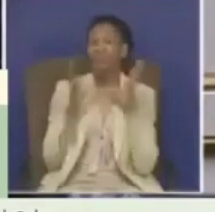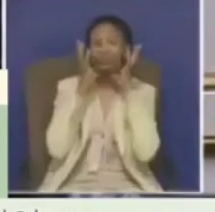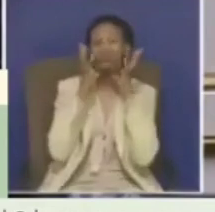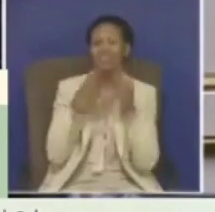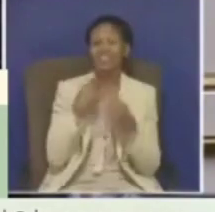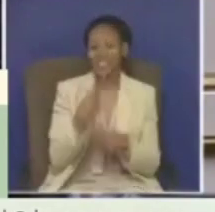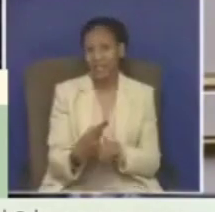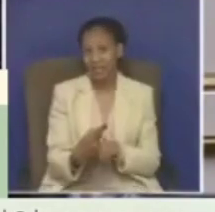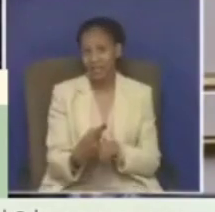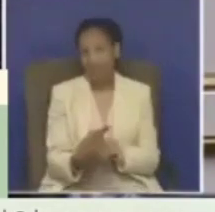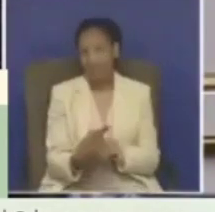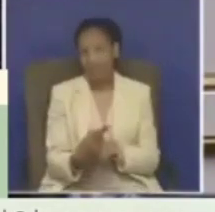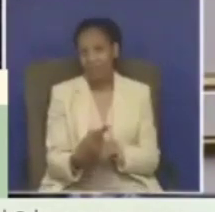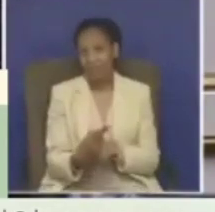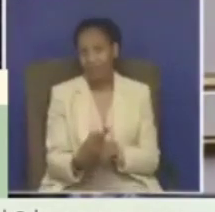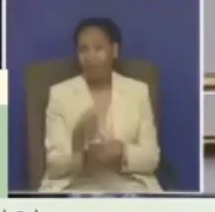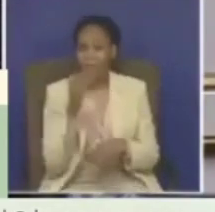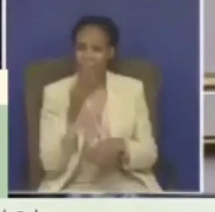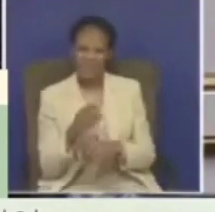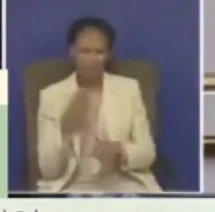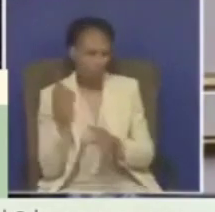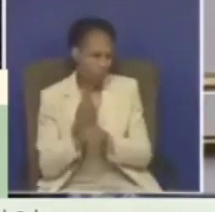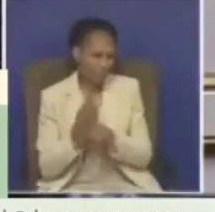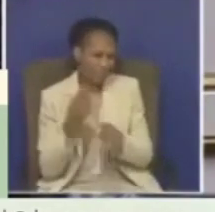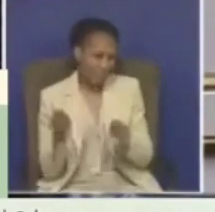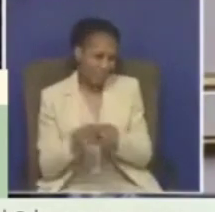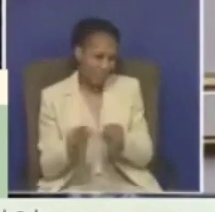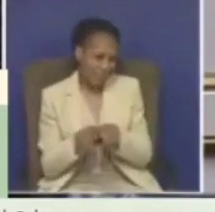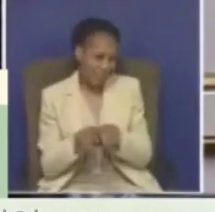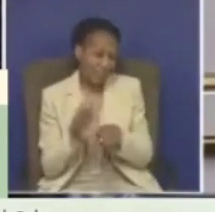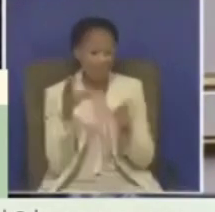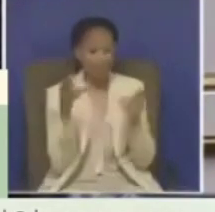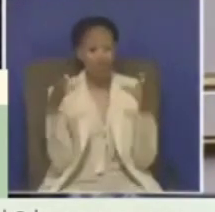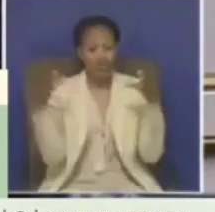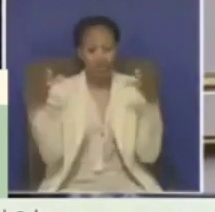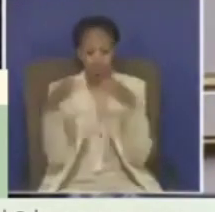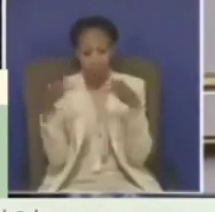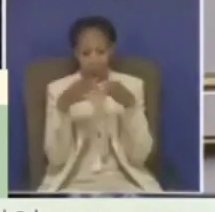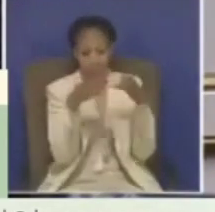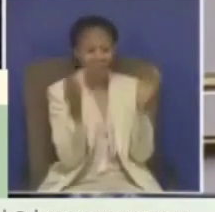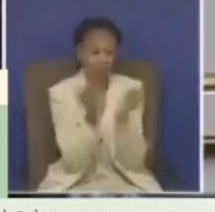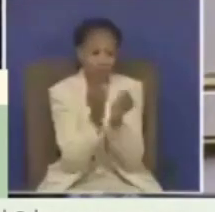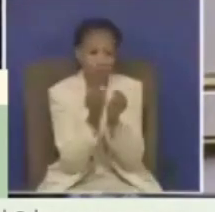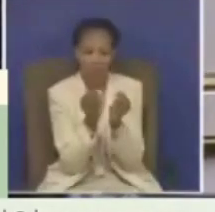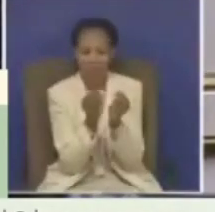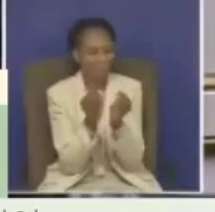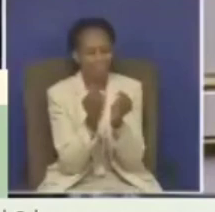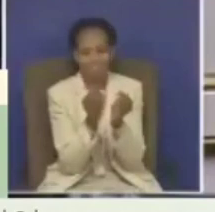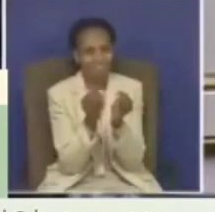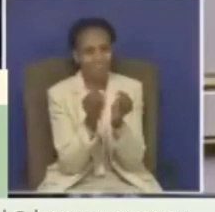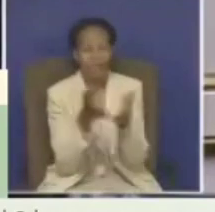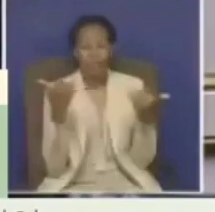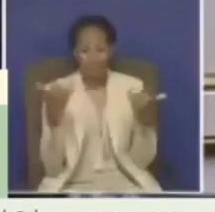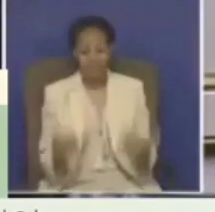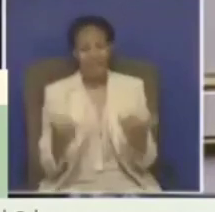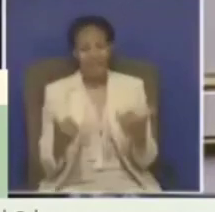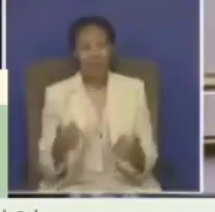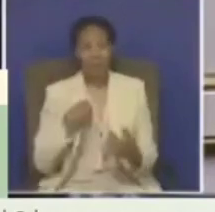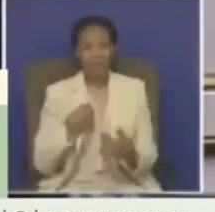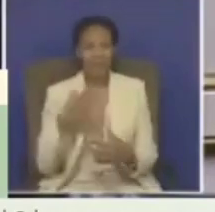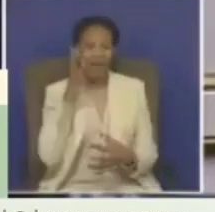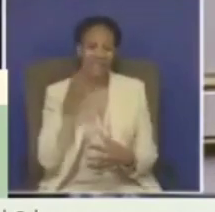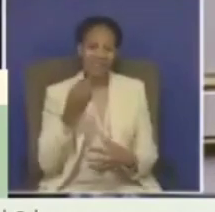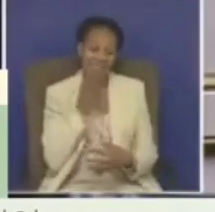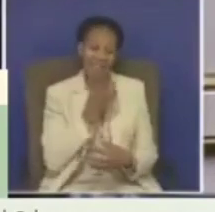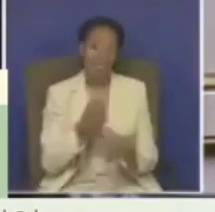indicate, but that is not always a possibility in your smaller parties. And that is our reality. At this point, I'm going to support